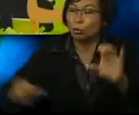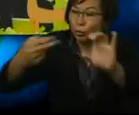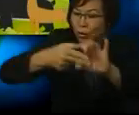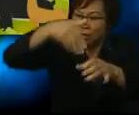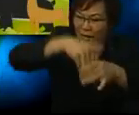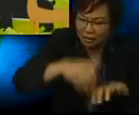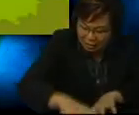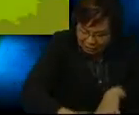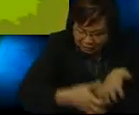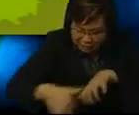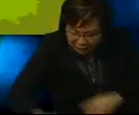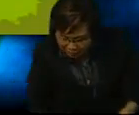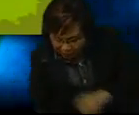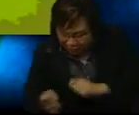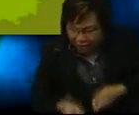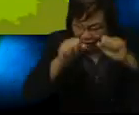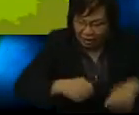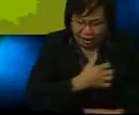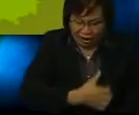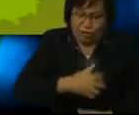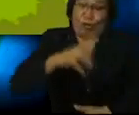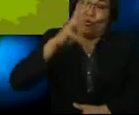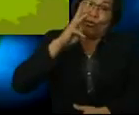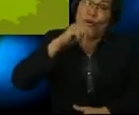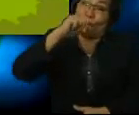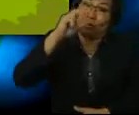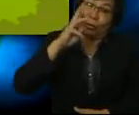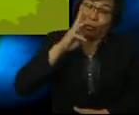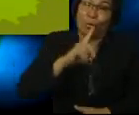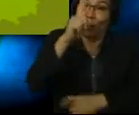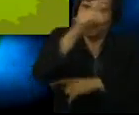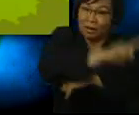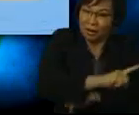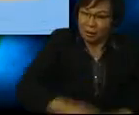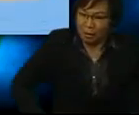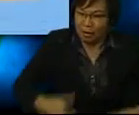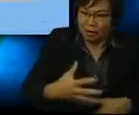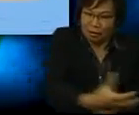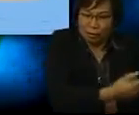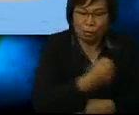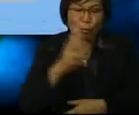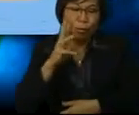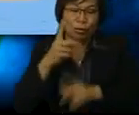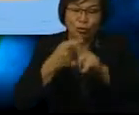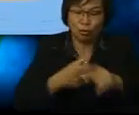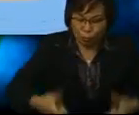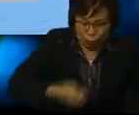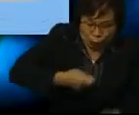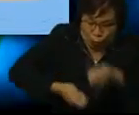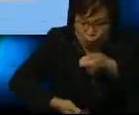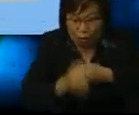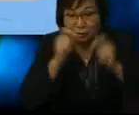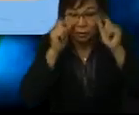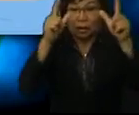can enjoy it. One day, the monkey drank the water from the well. Suddenly, his nose